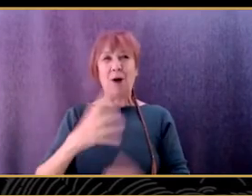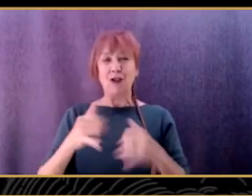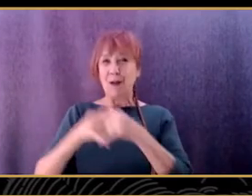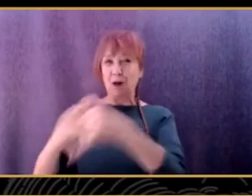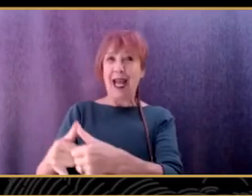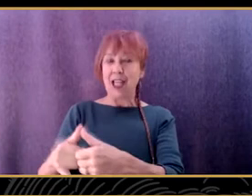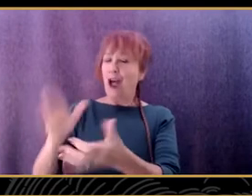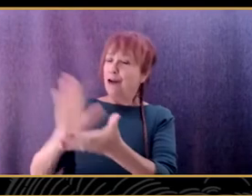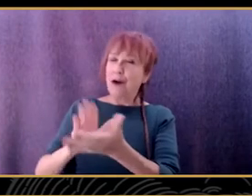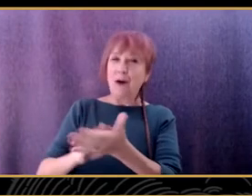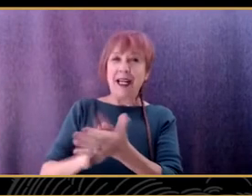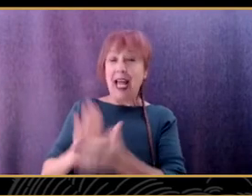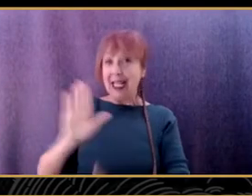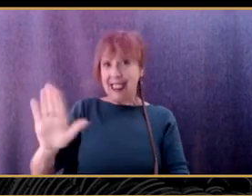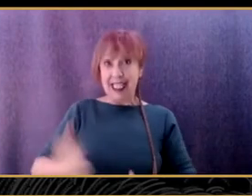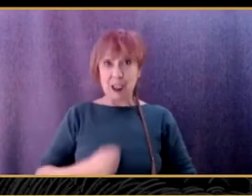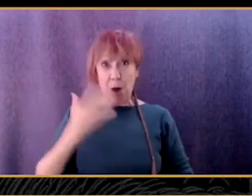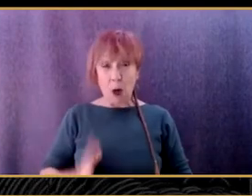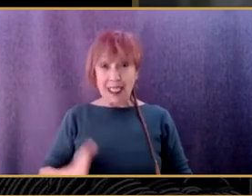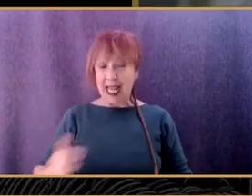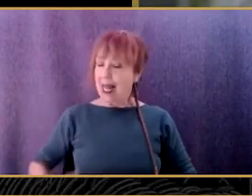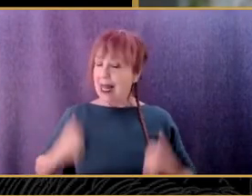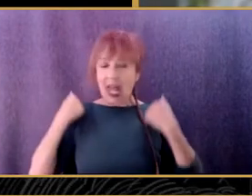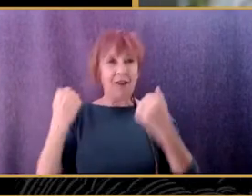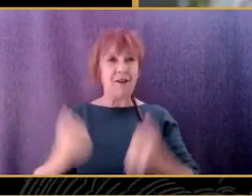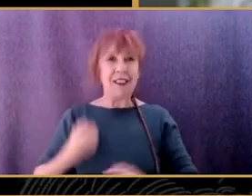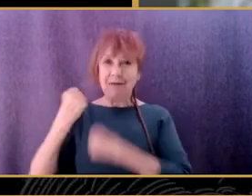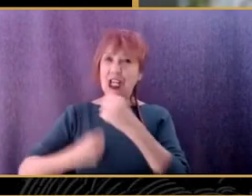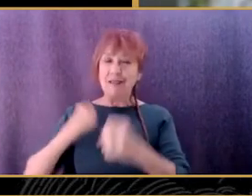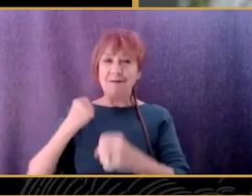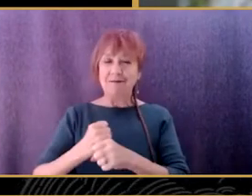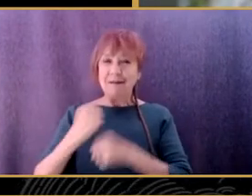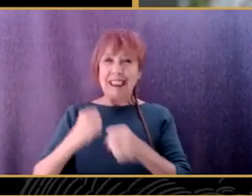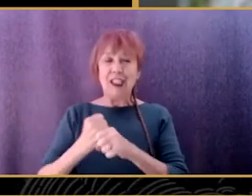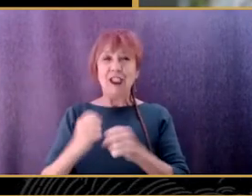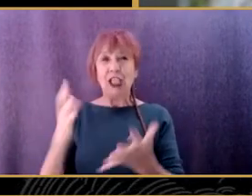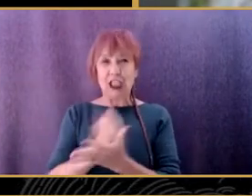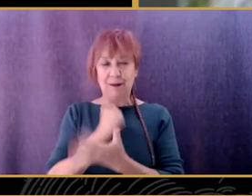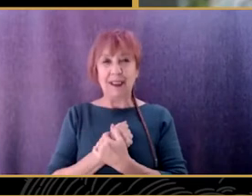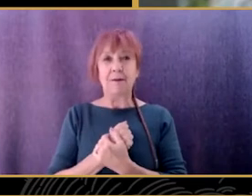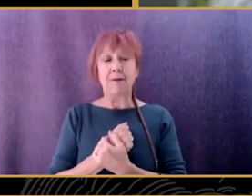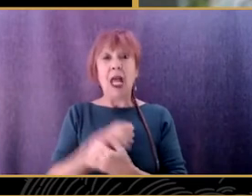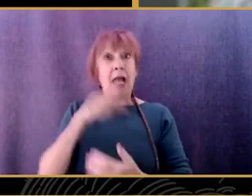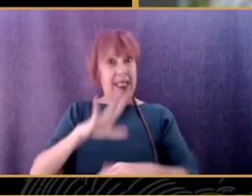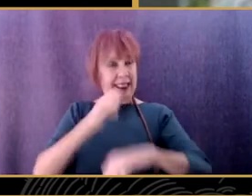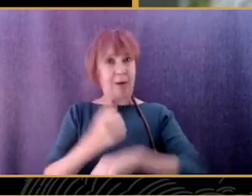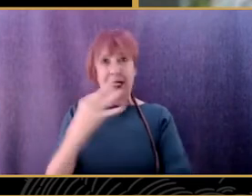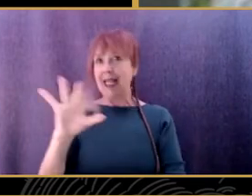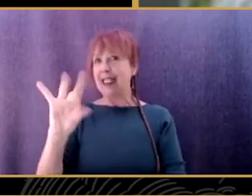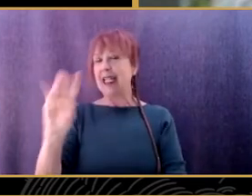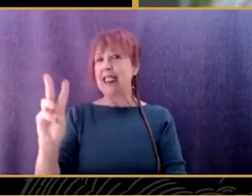recognition of the poet's lifetime achievement The Ruth Lilly Poetry Prize established in 1986 Is an